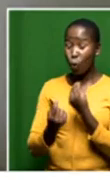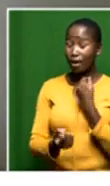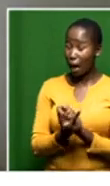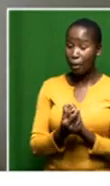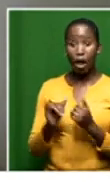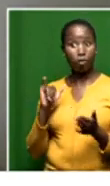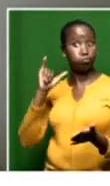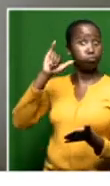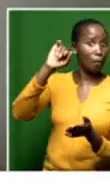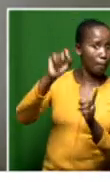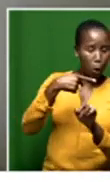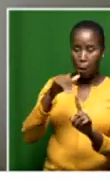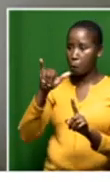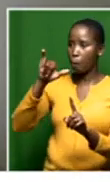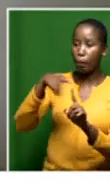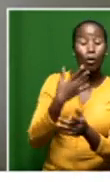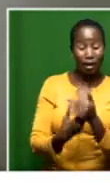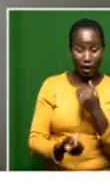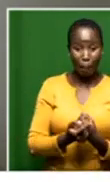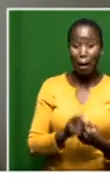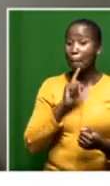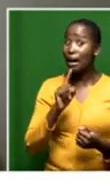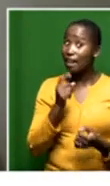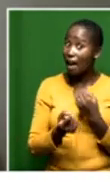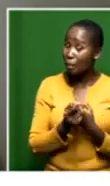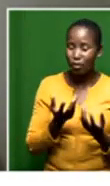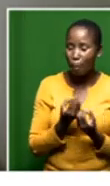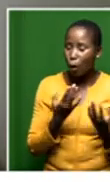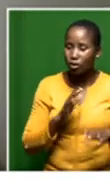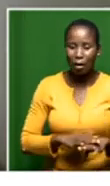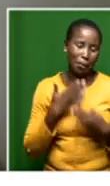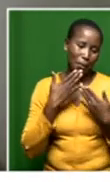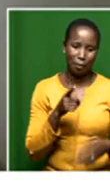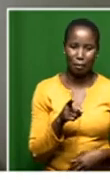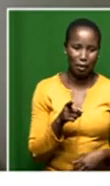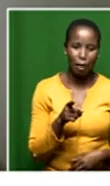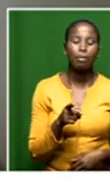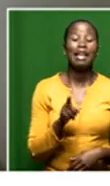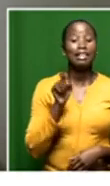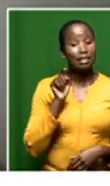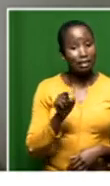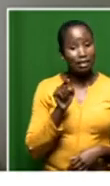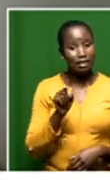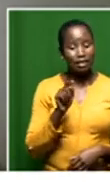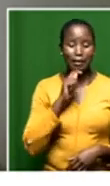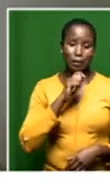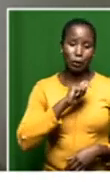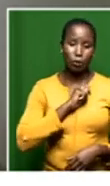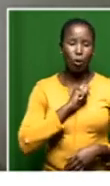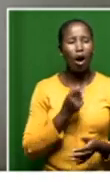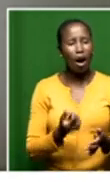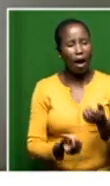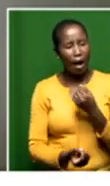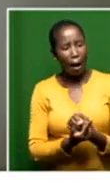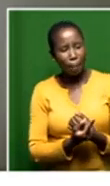in South Africa we haven't seen in a very, very long time. So it is really individual cases